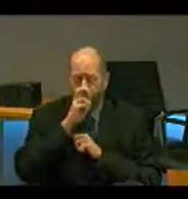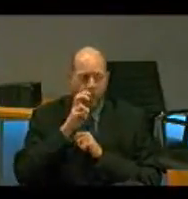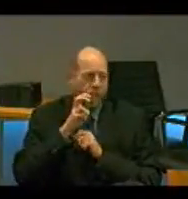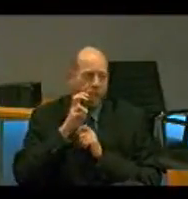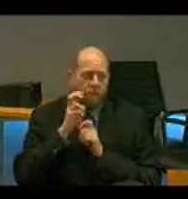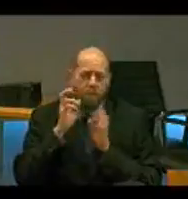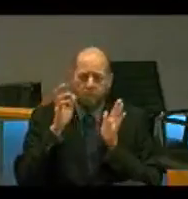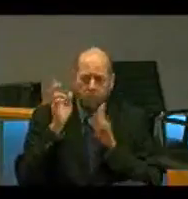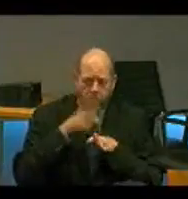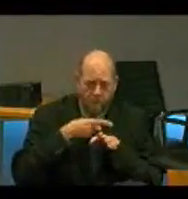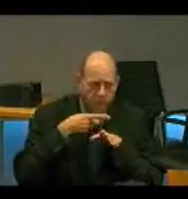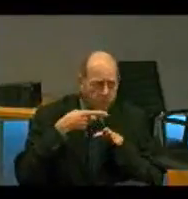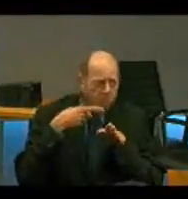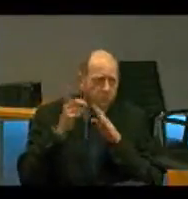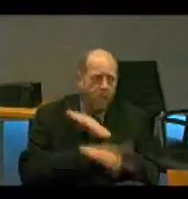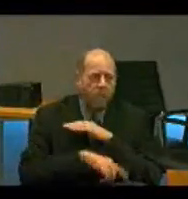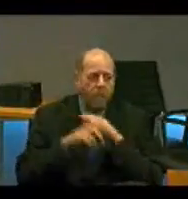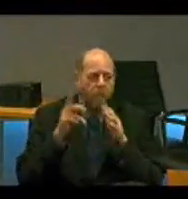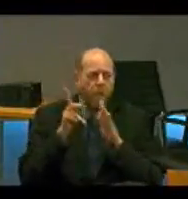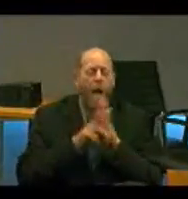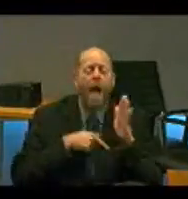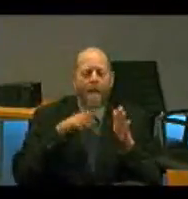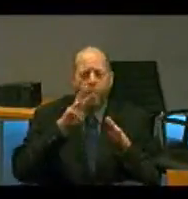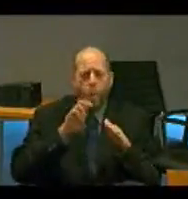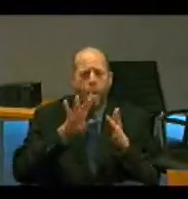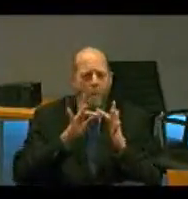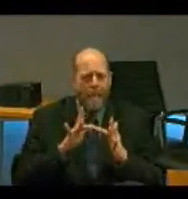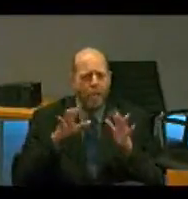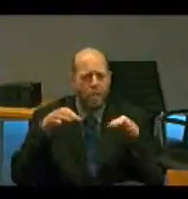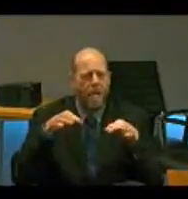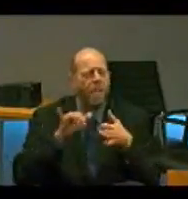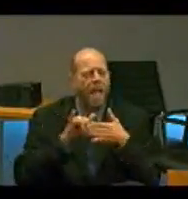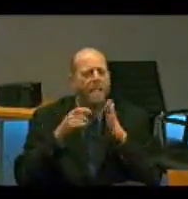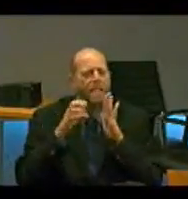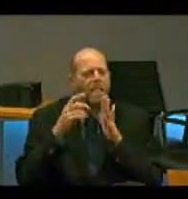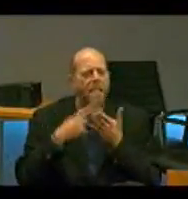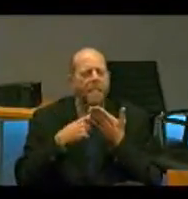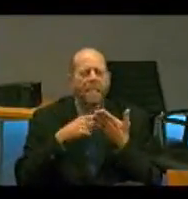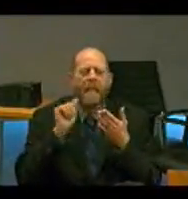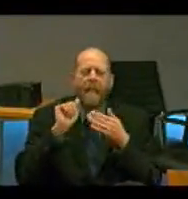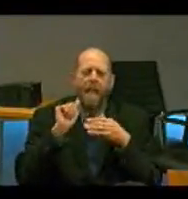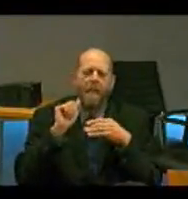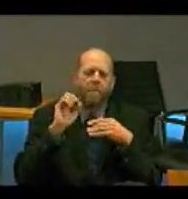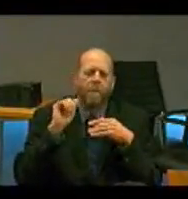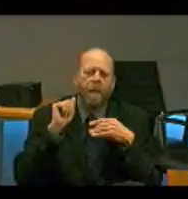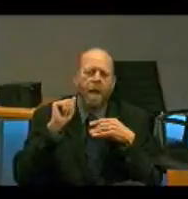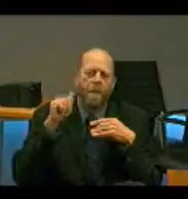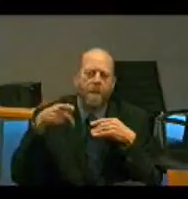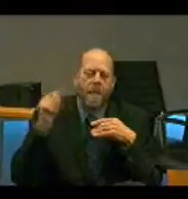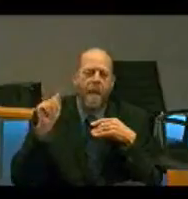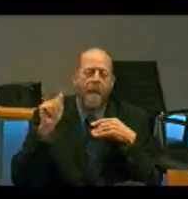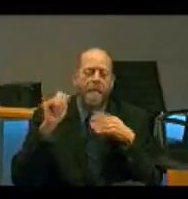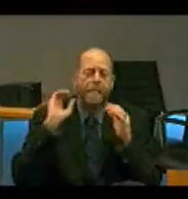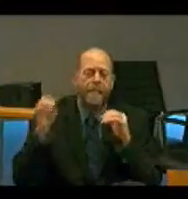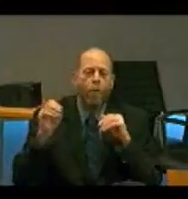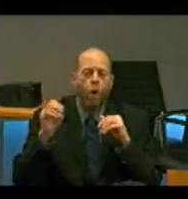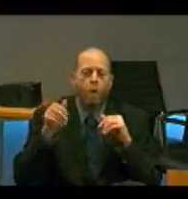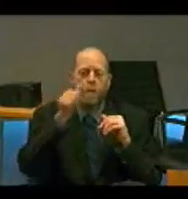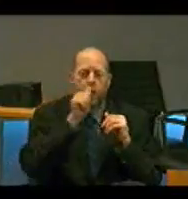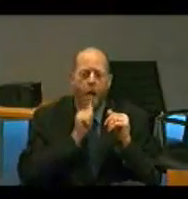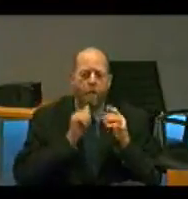policies, I have a webpage discussing the APA, American Psychological Association Zero Tolerance